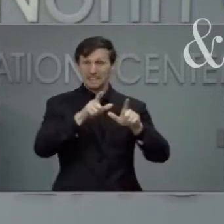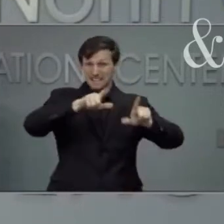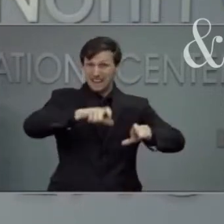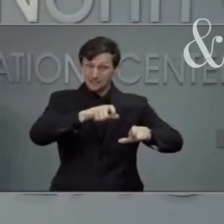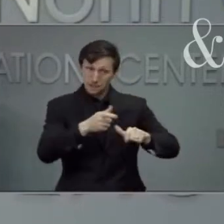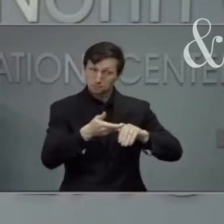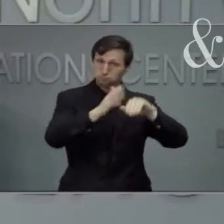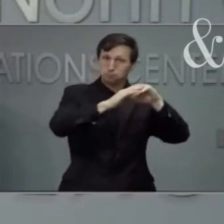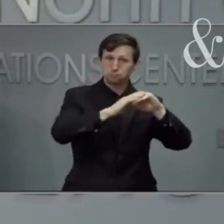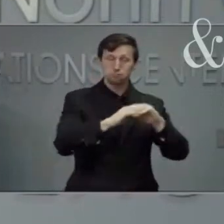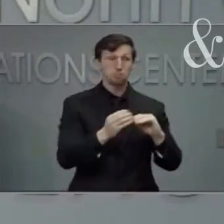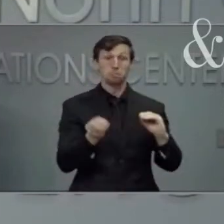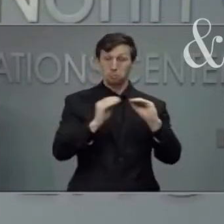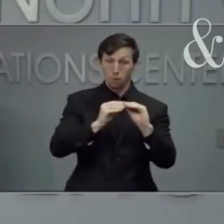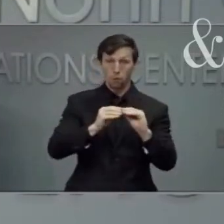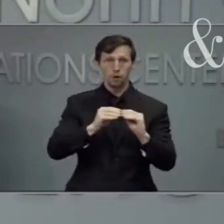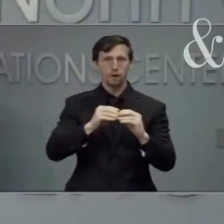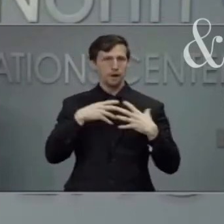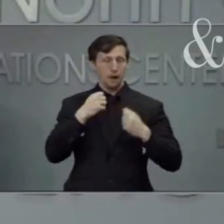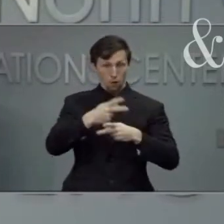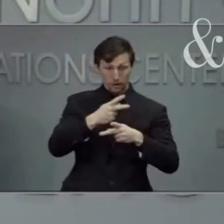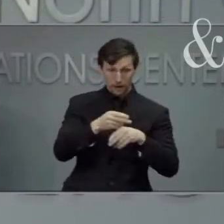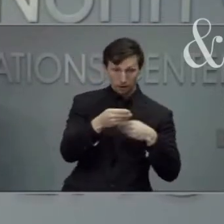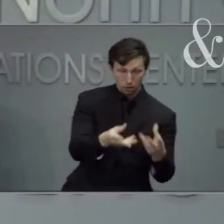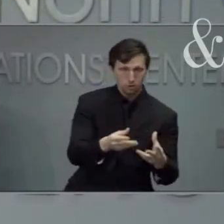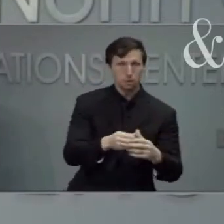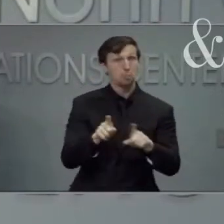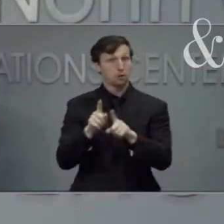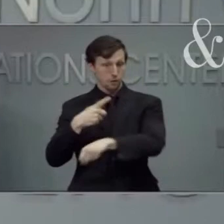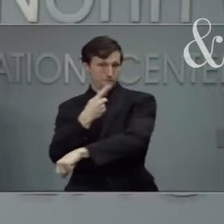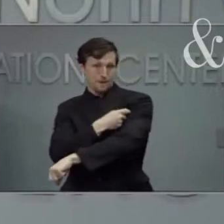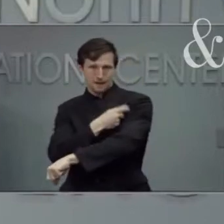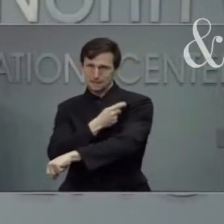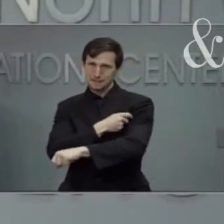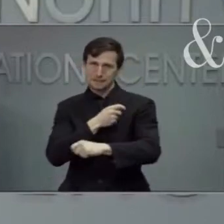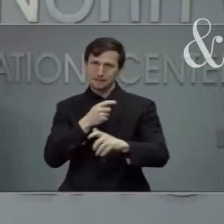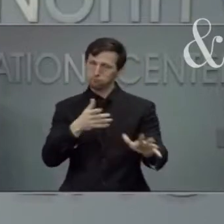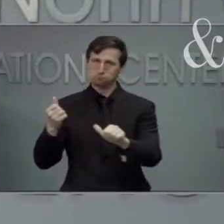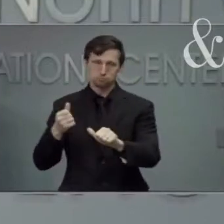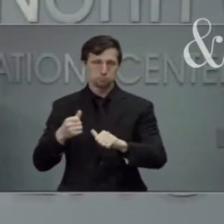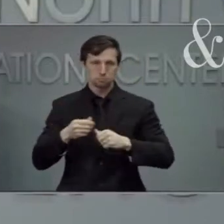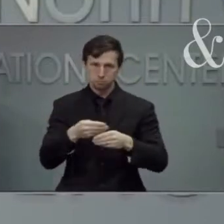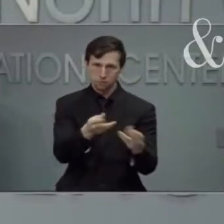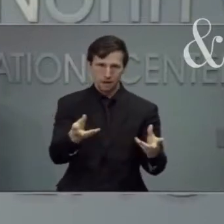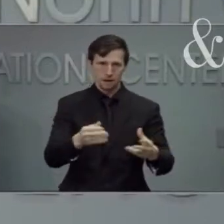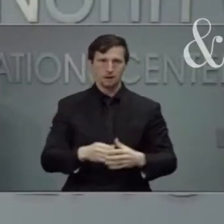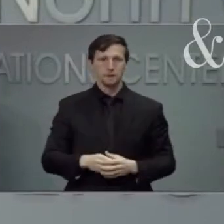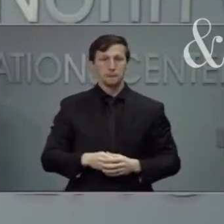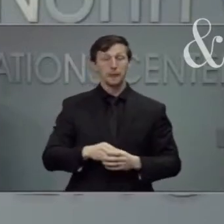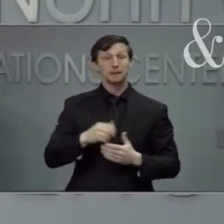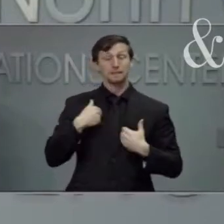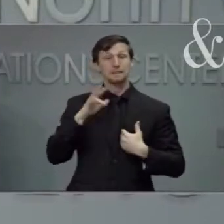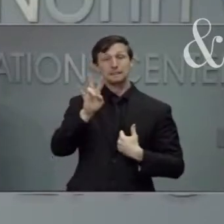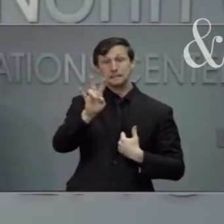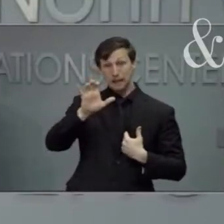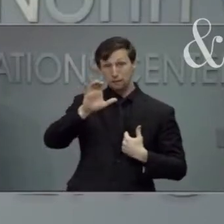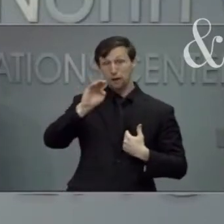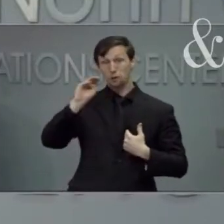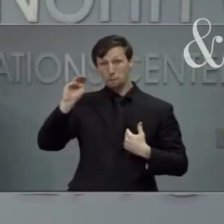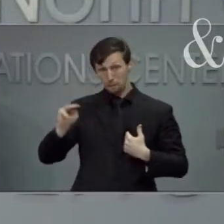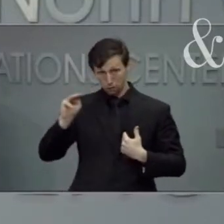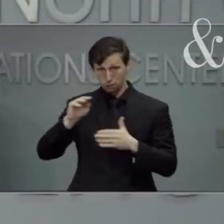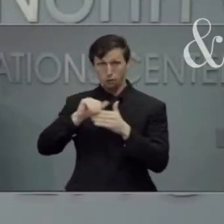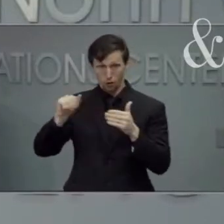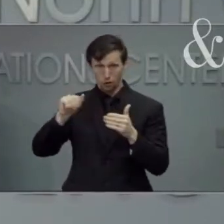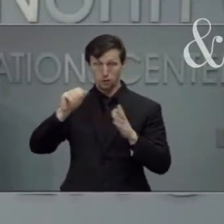arms. Nearly $700 million in federal funds will help us meet immediate testing and treatment needs, plus